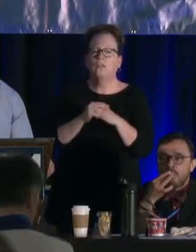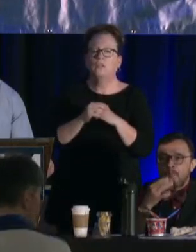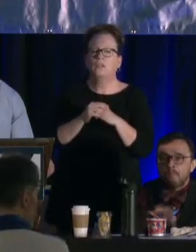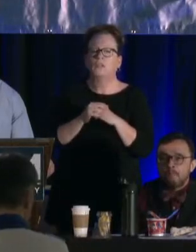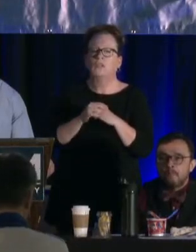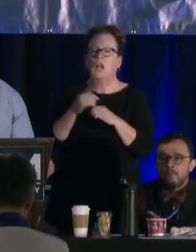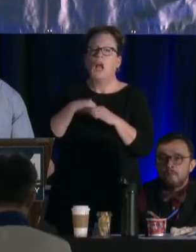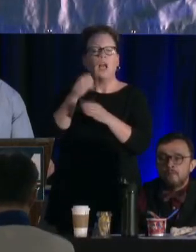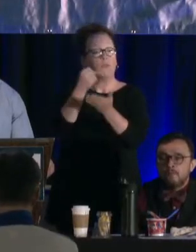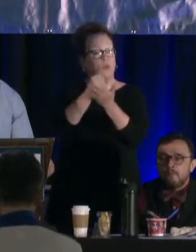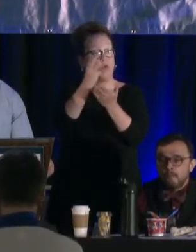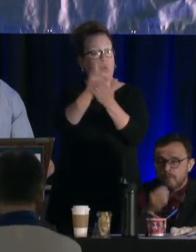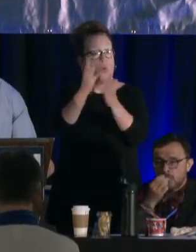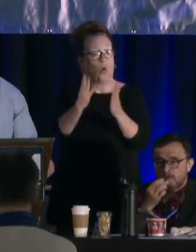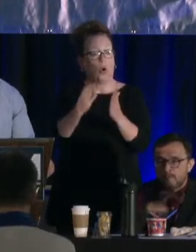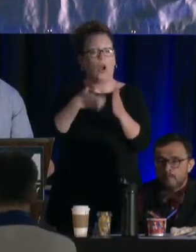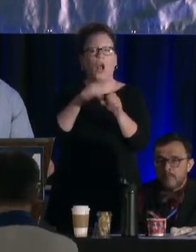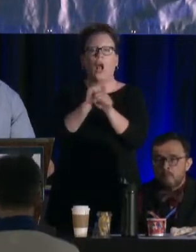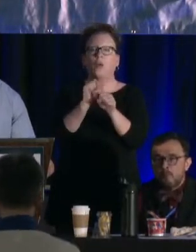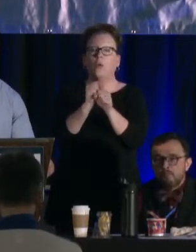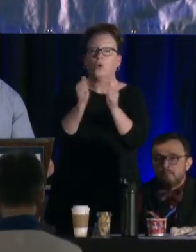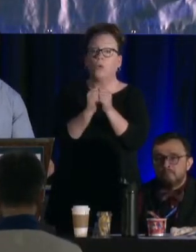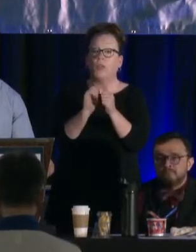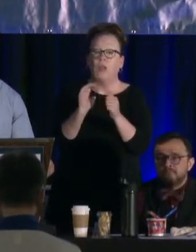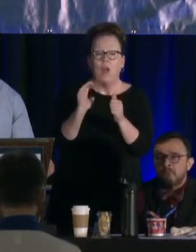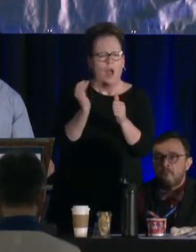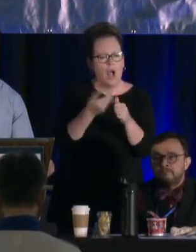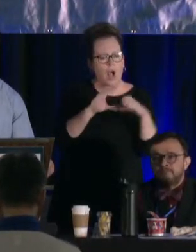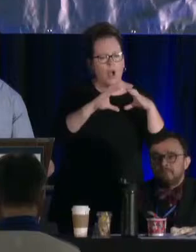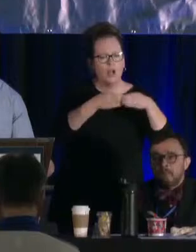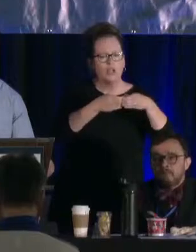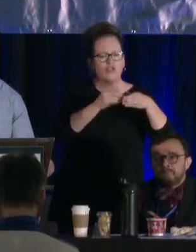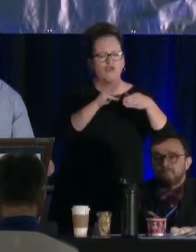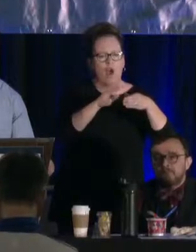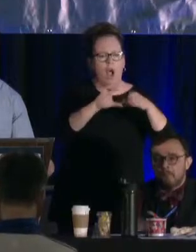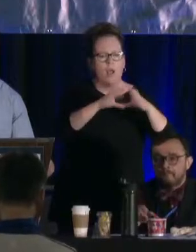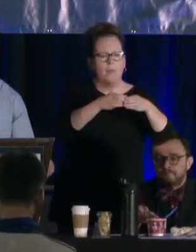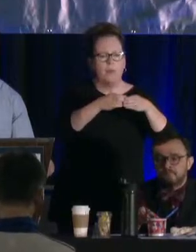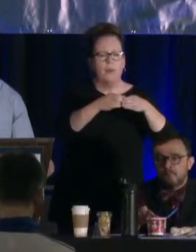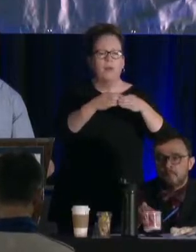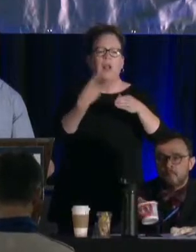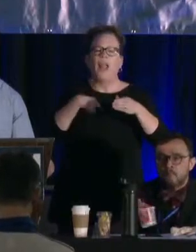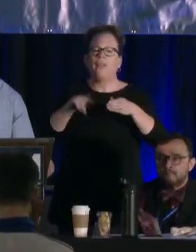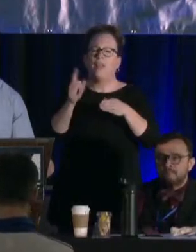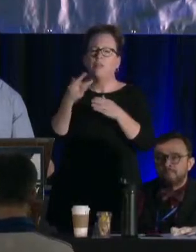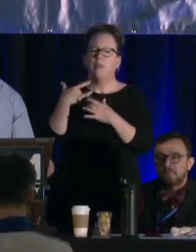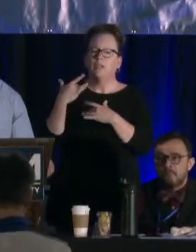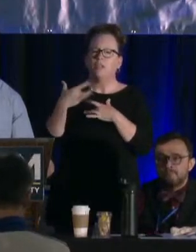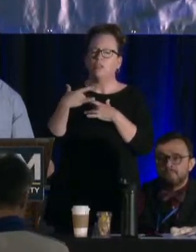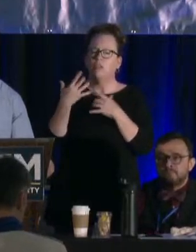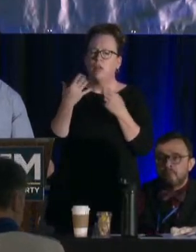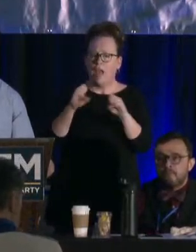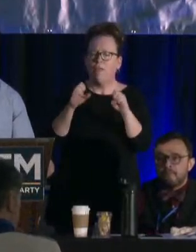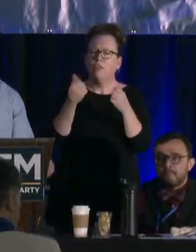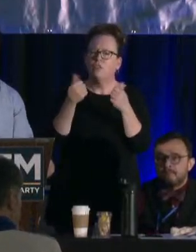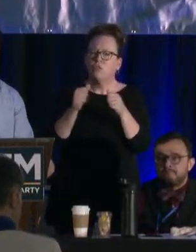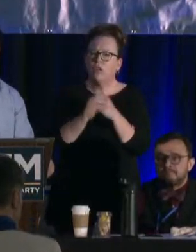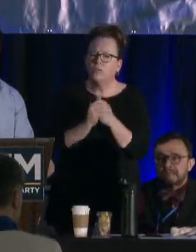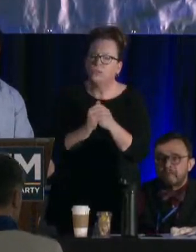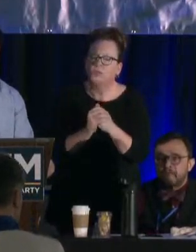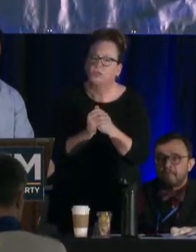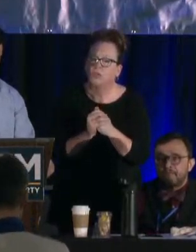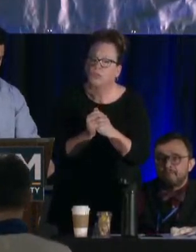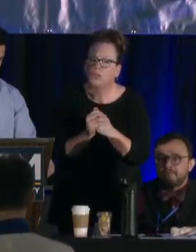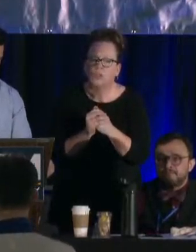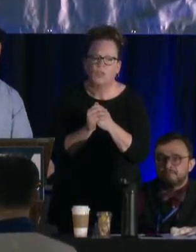I'm a social worker. I work with our tribe, the Karuk tribe, and there has been a concerted effort amongst extremely MAGA